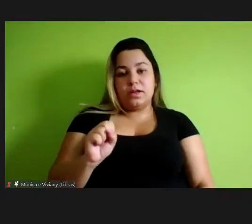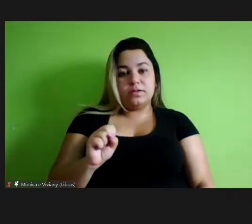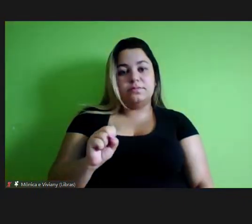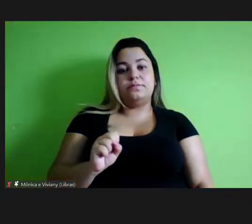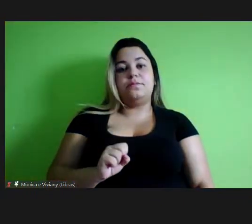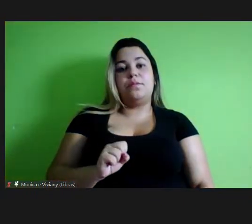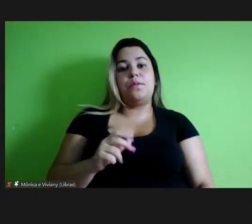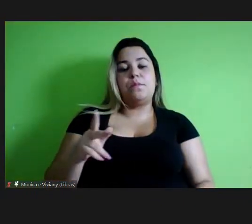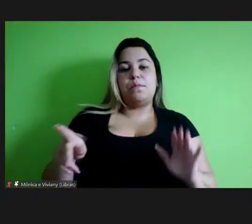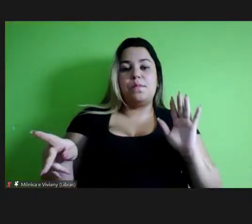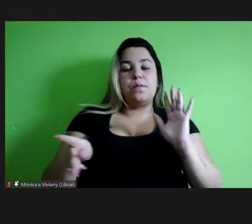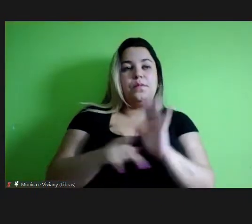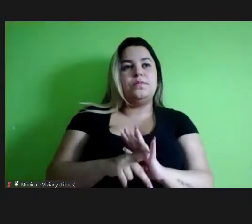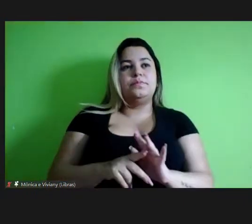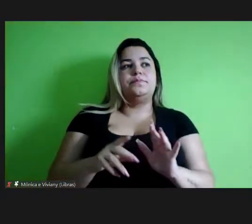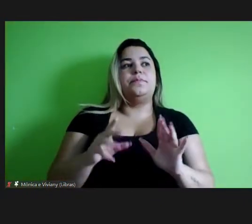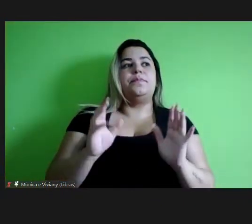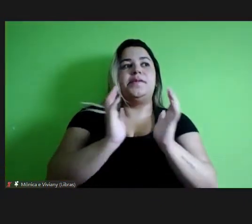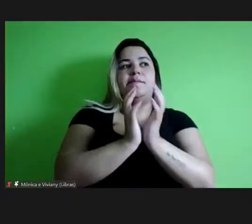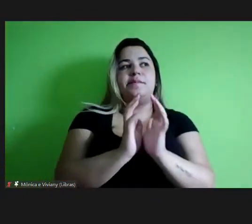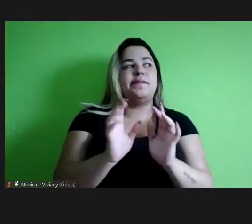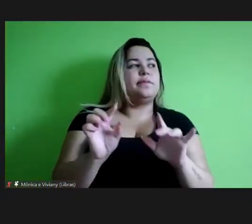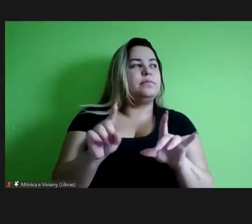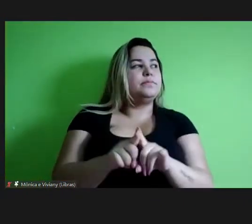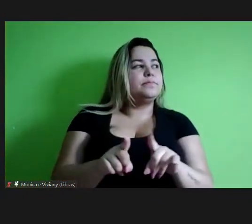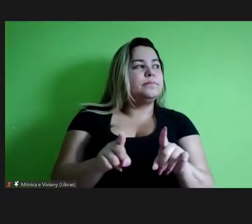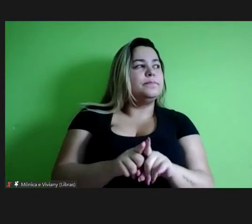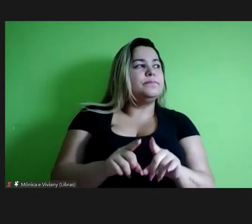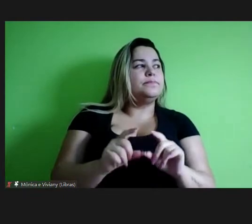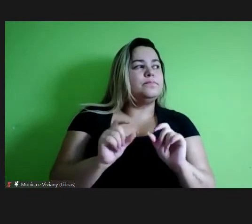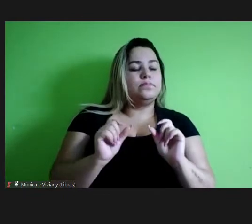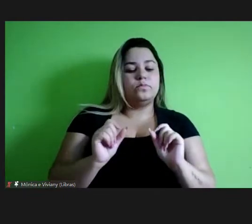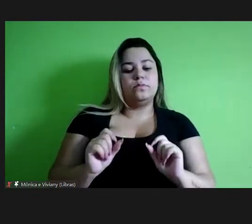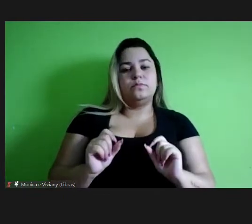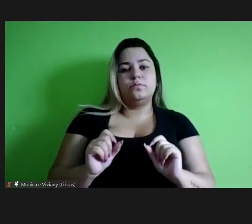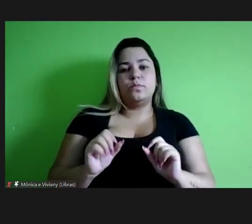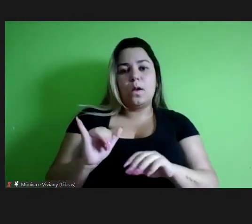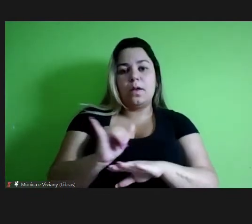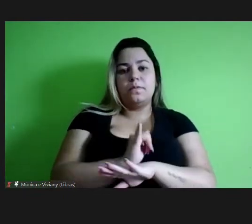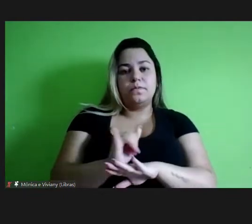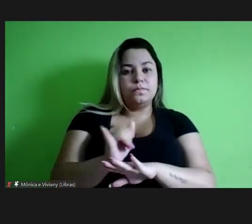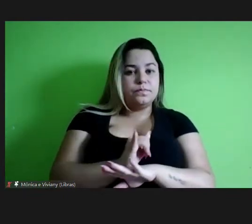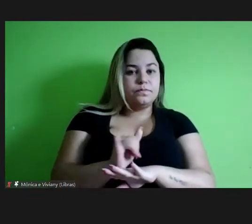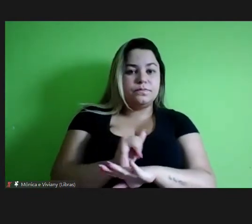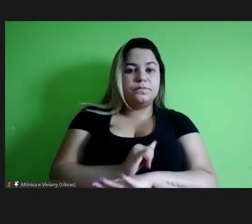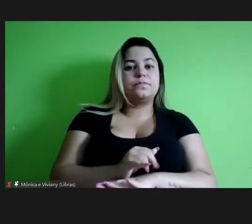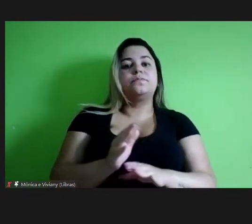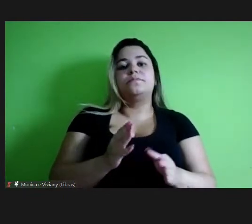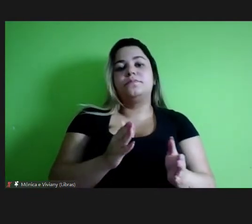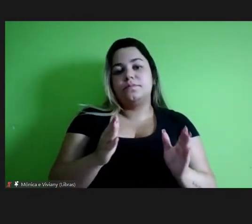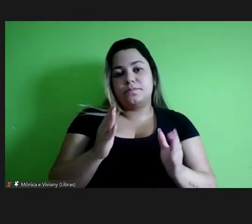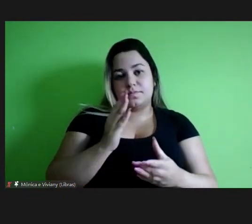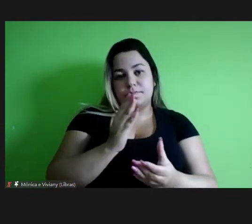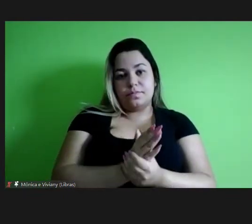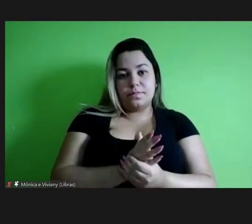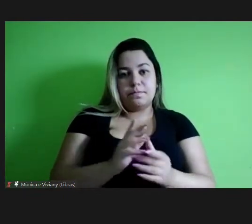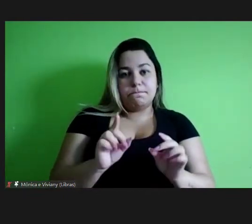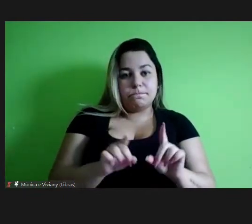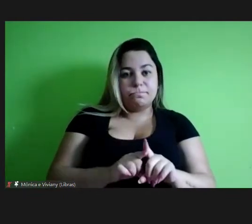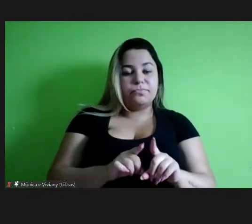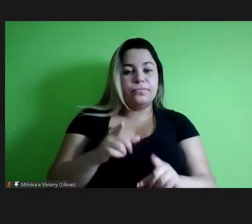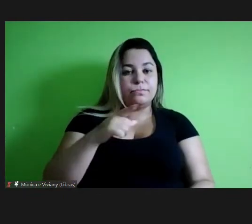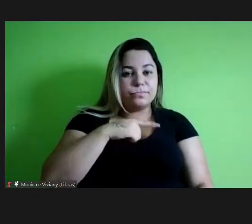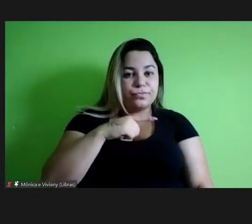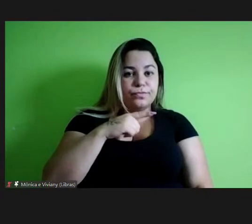and also through the equipments and the structures itself and procedures that the